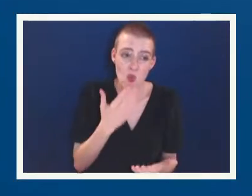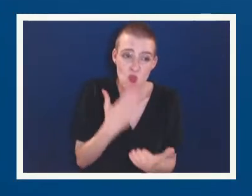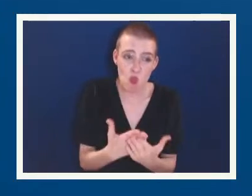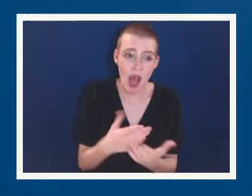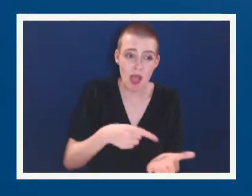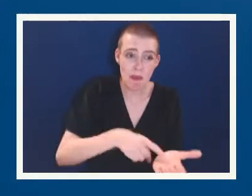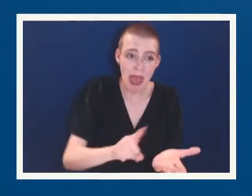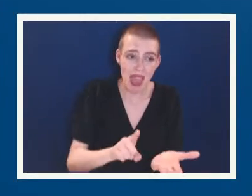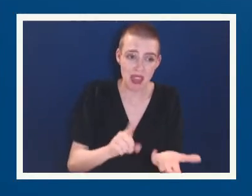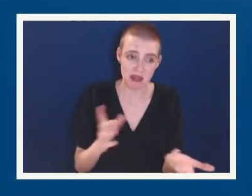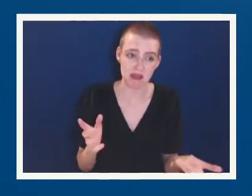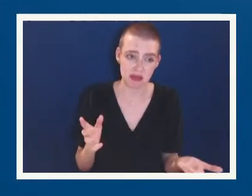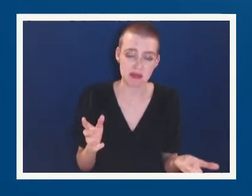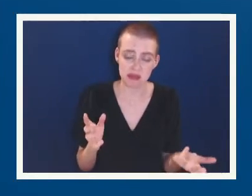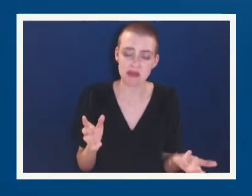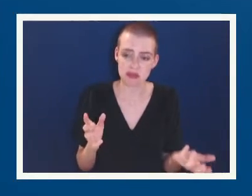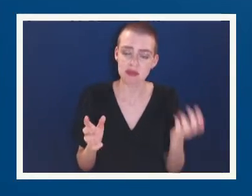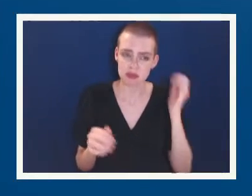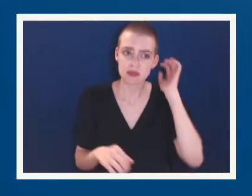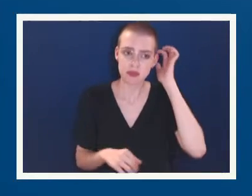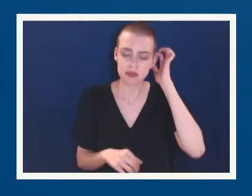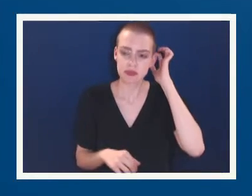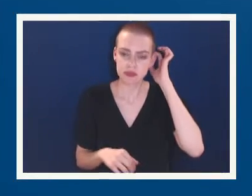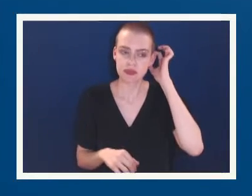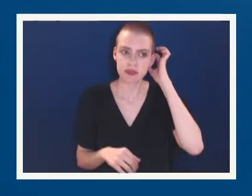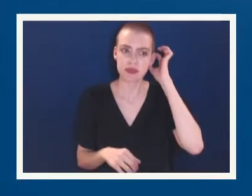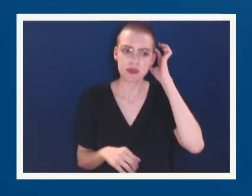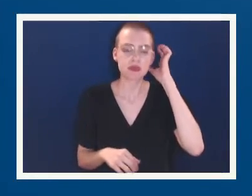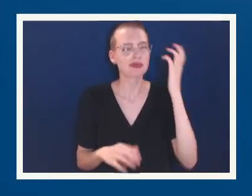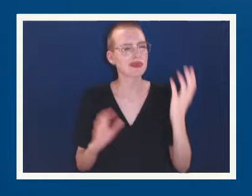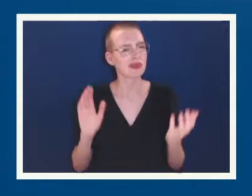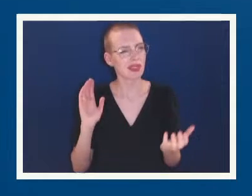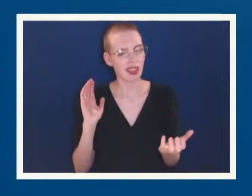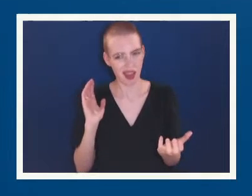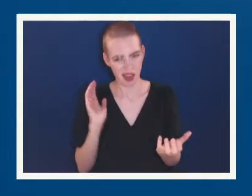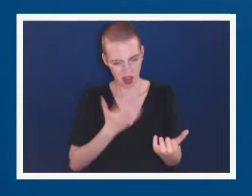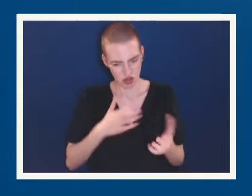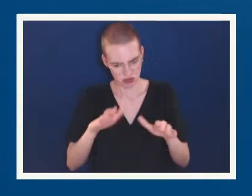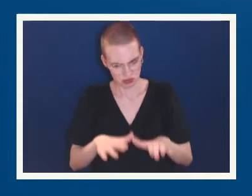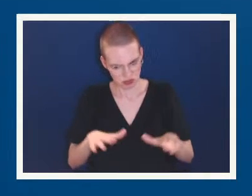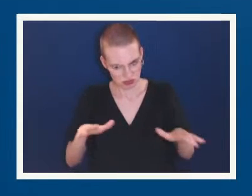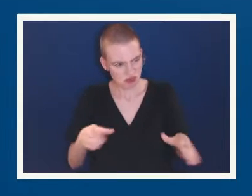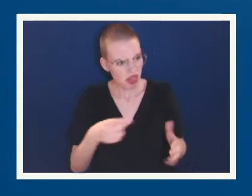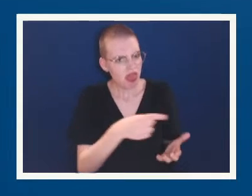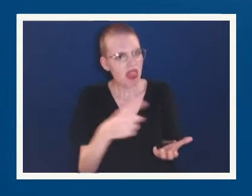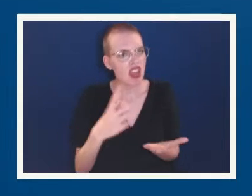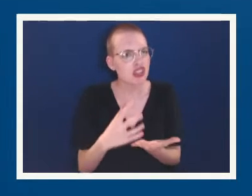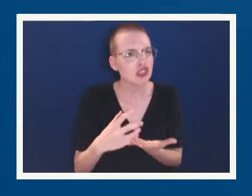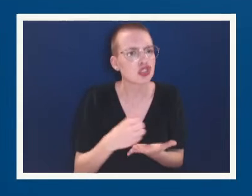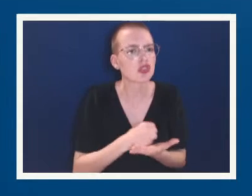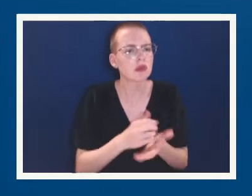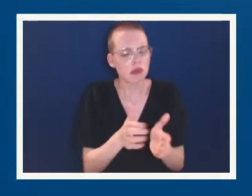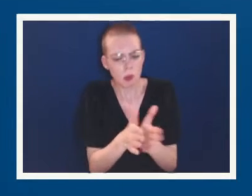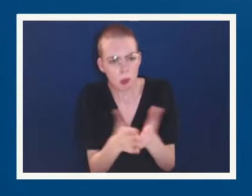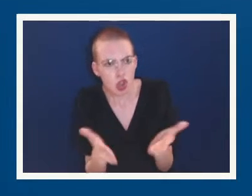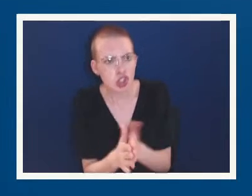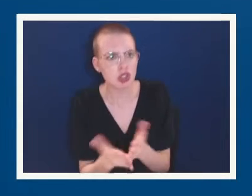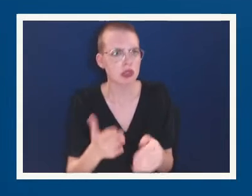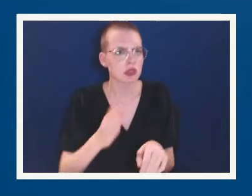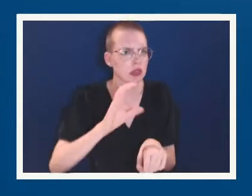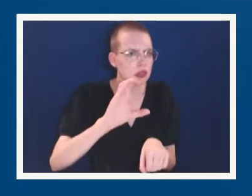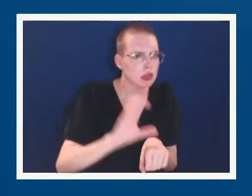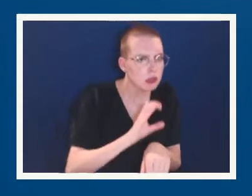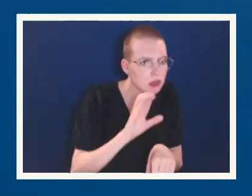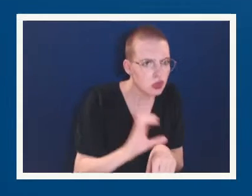our kids deserve to have all the books and computers they need, but you know what else they deserve? They deserve to know